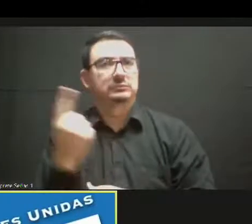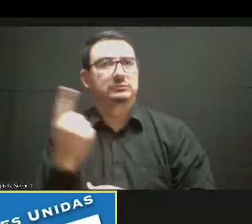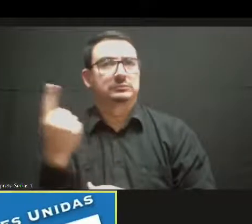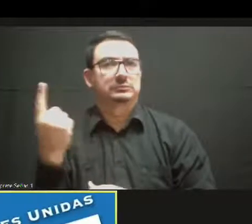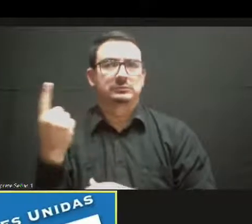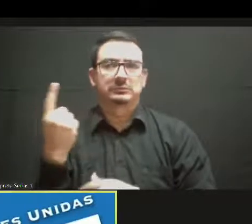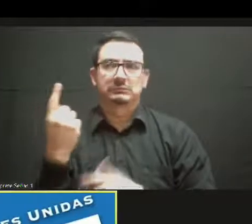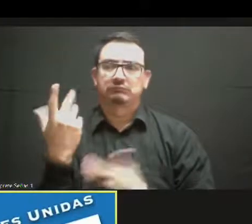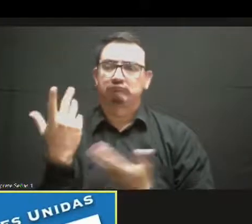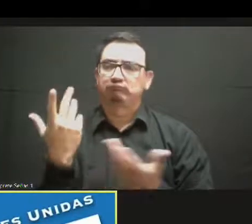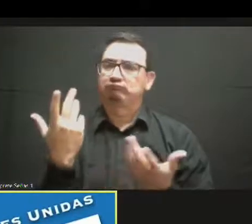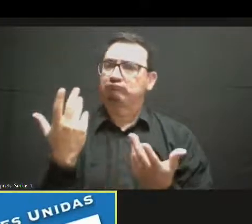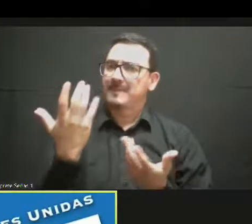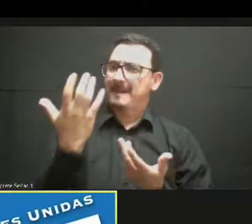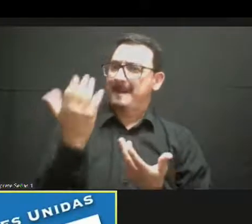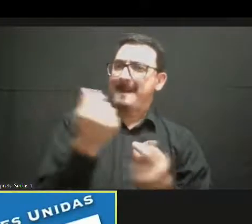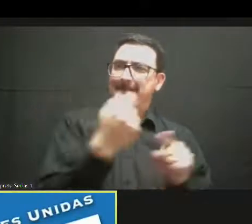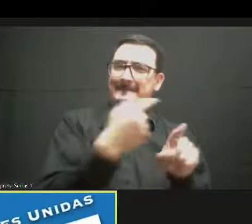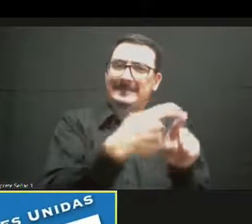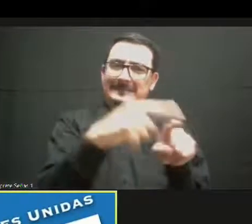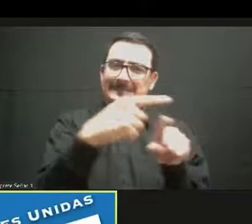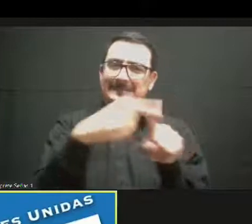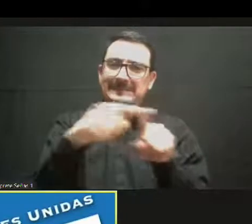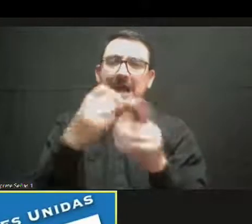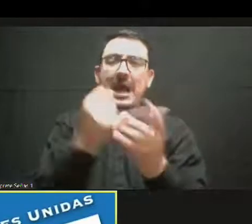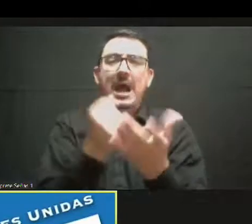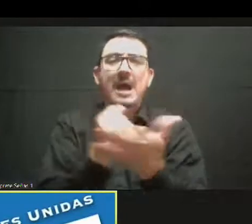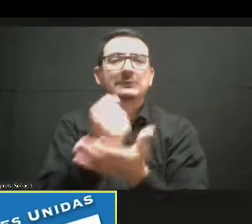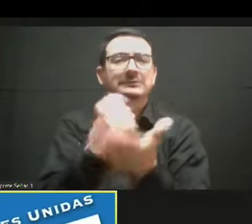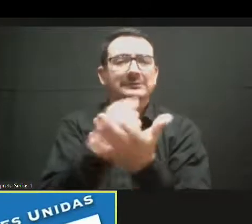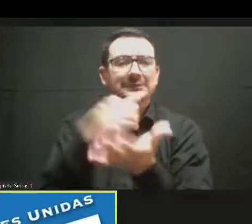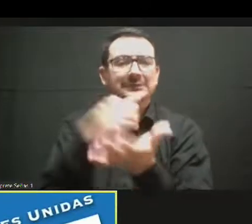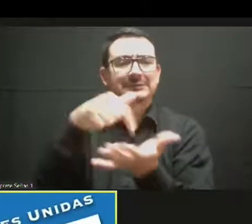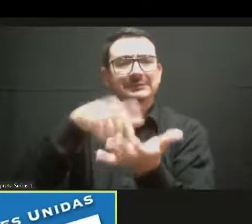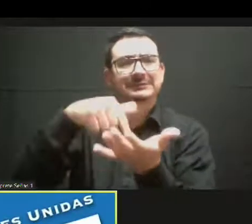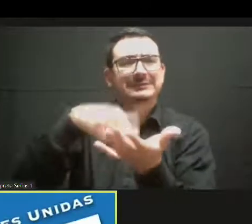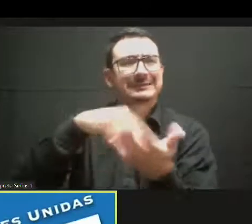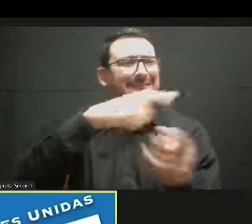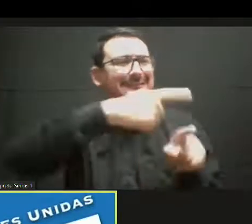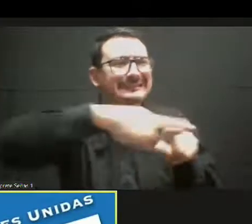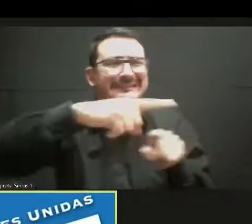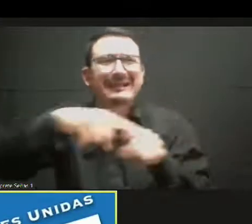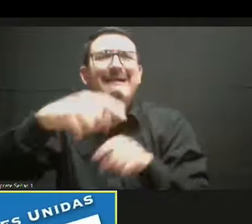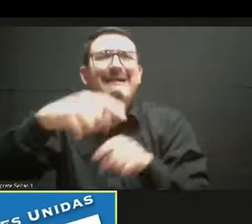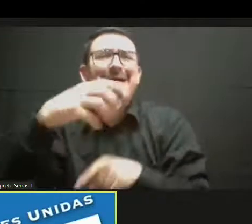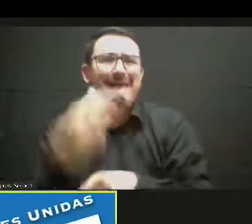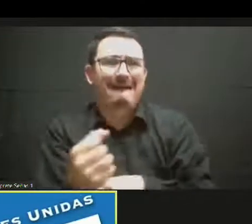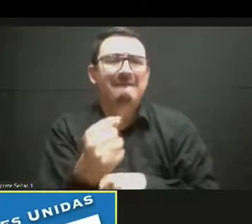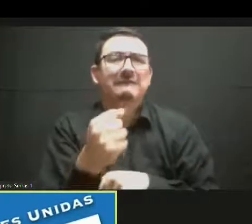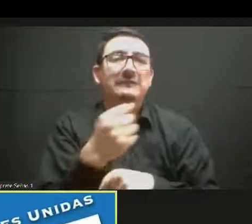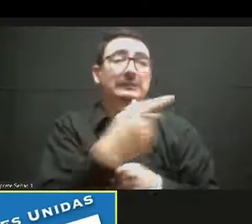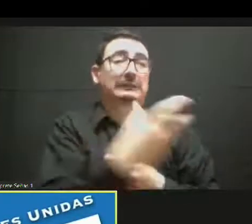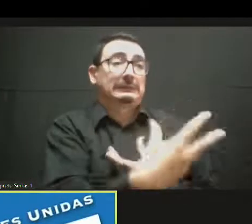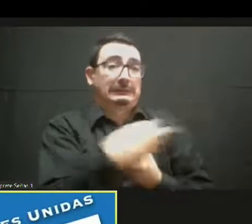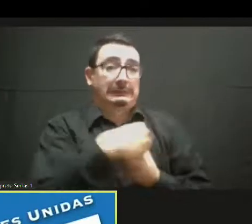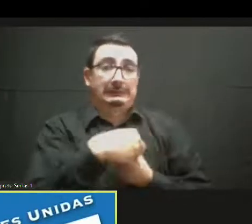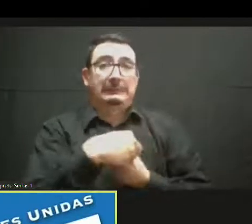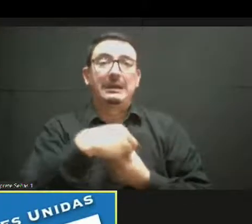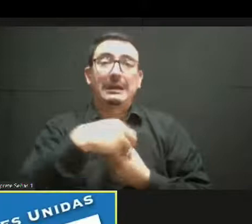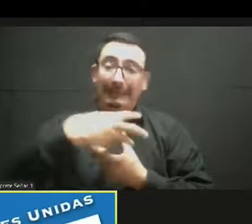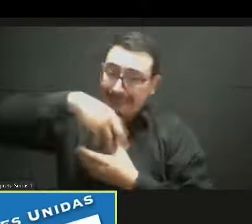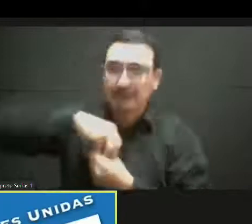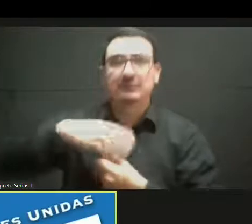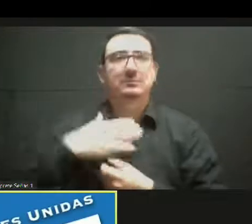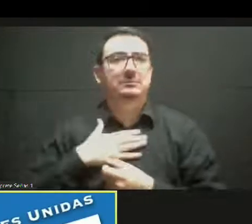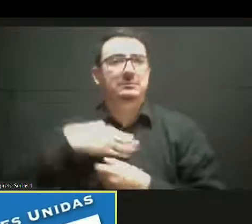in this very diverse range of industries that are available. And she's commented in particularly on